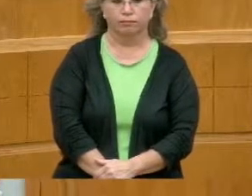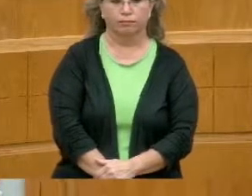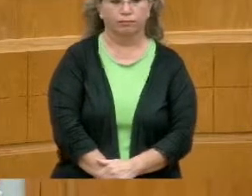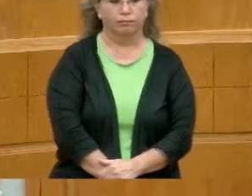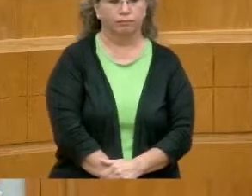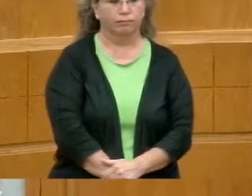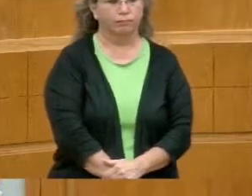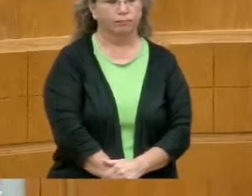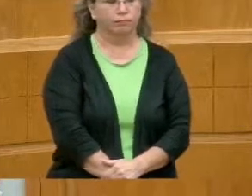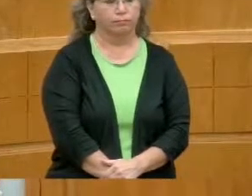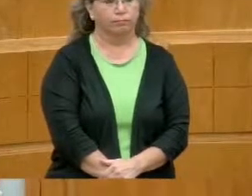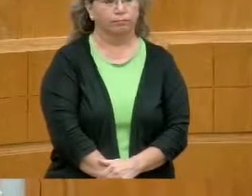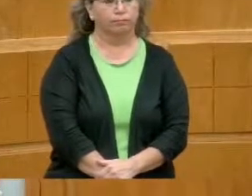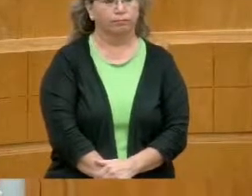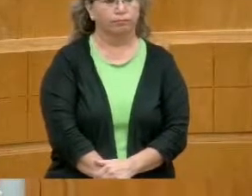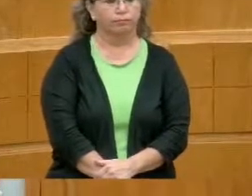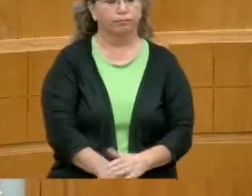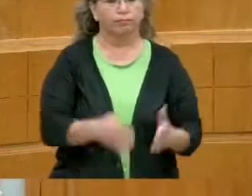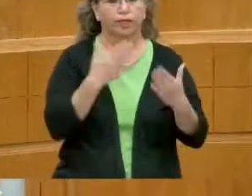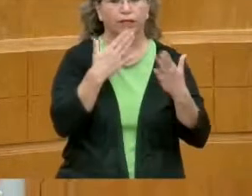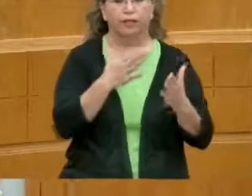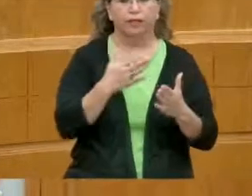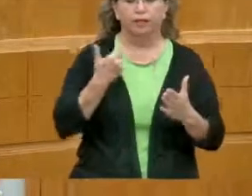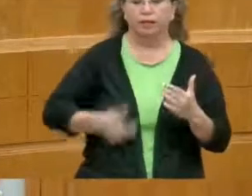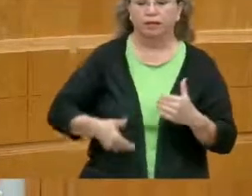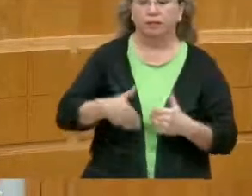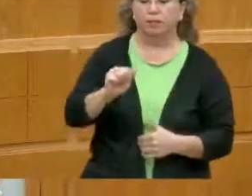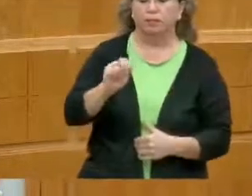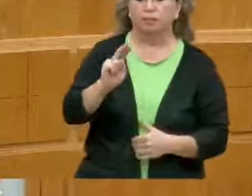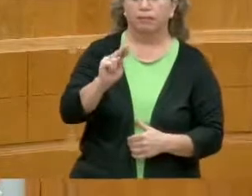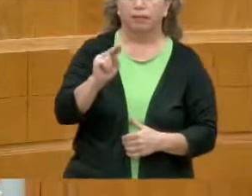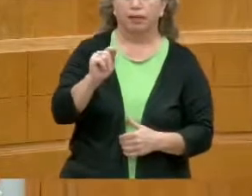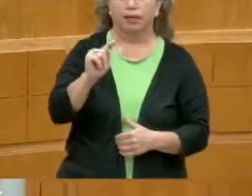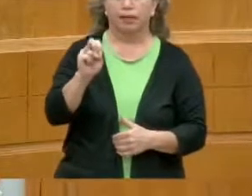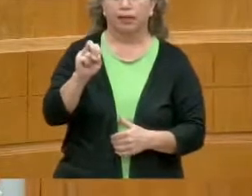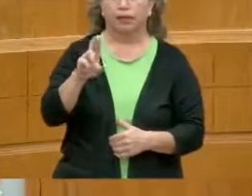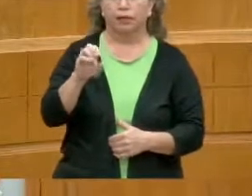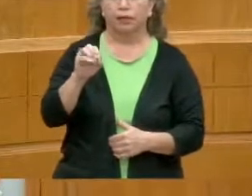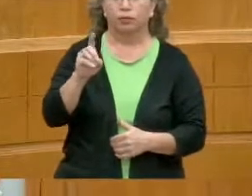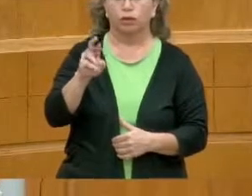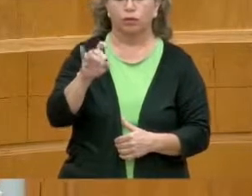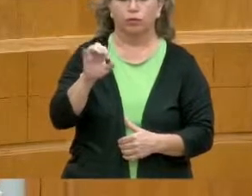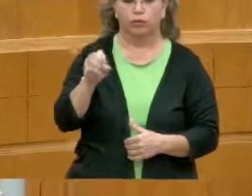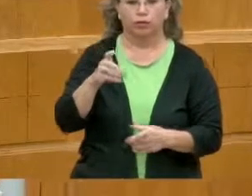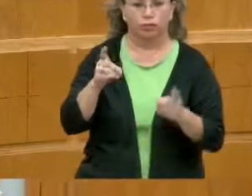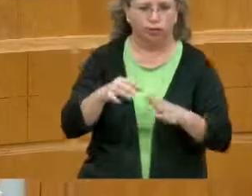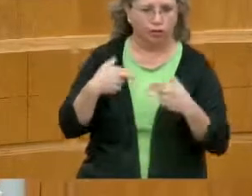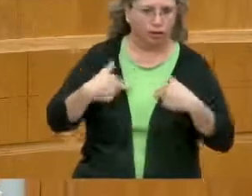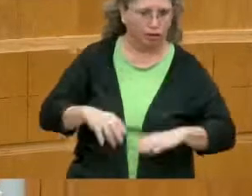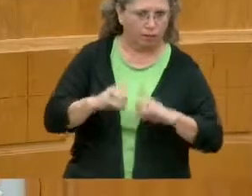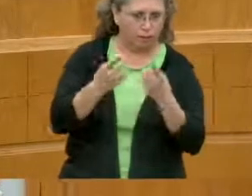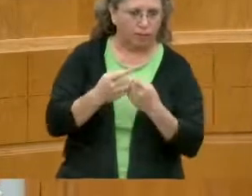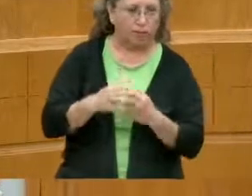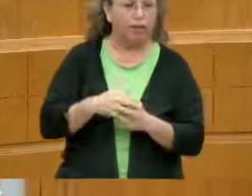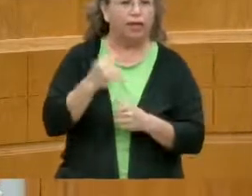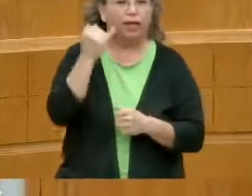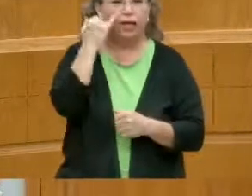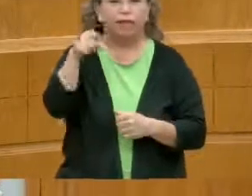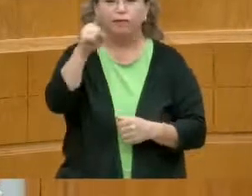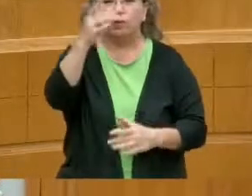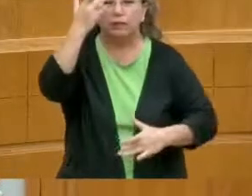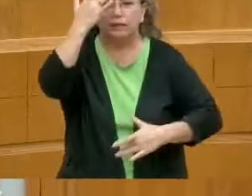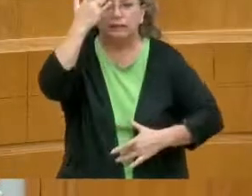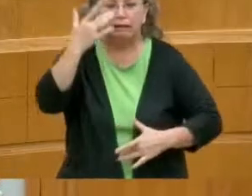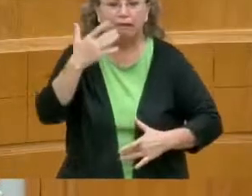www.gov.texas.gov/OpenTexas. Thank you. Annette Rodriguez, Health Department Director. If you are sick and have symptoms of COVID-19,